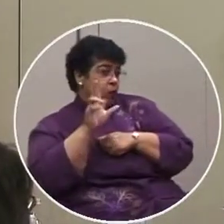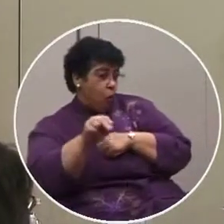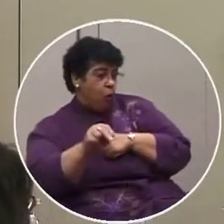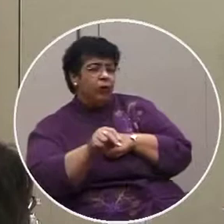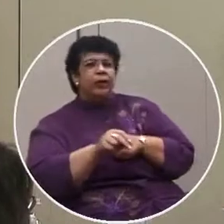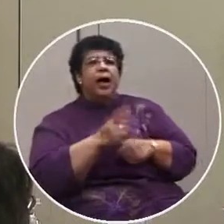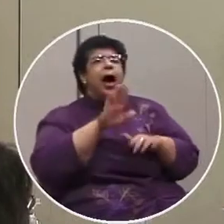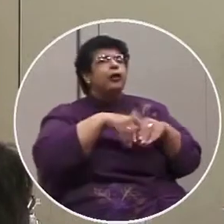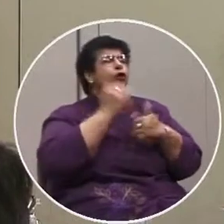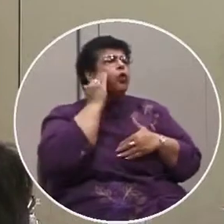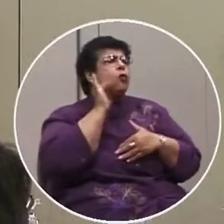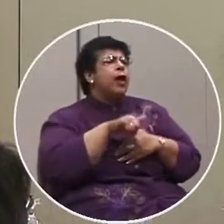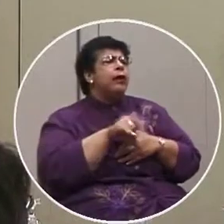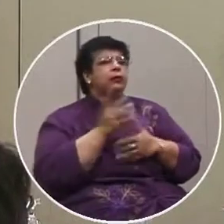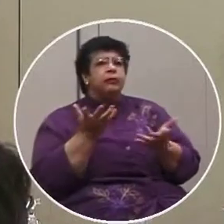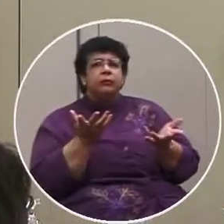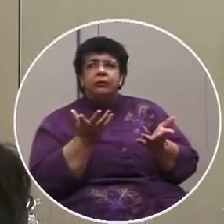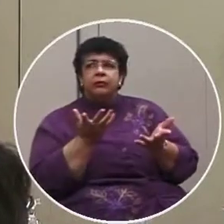that?